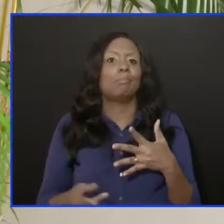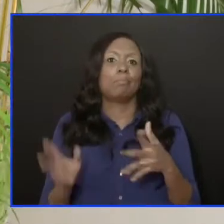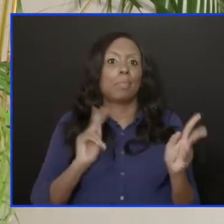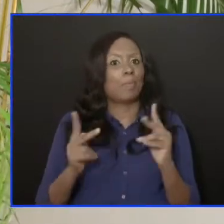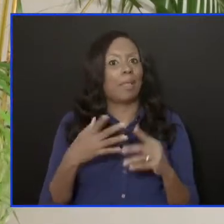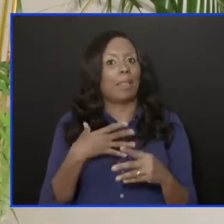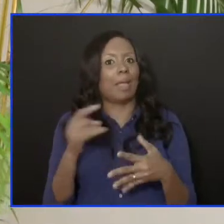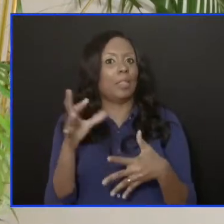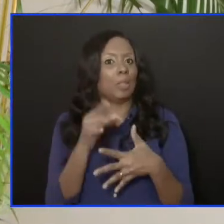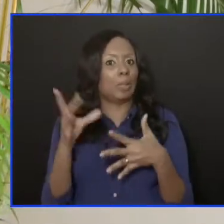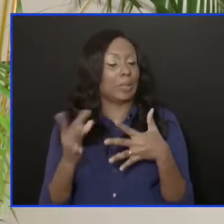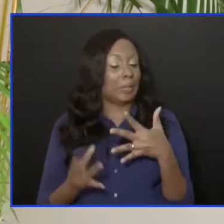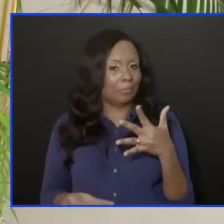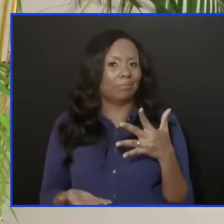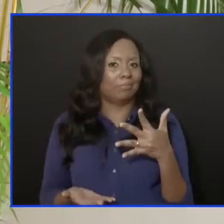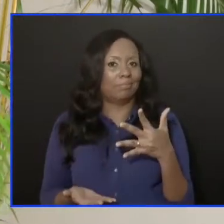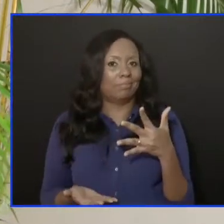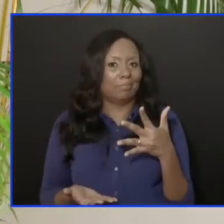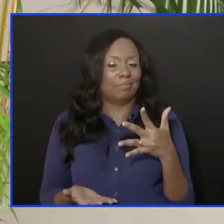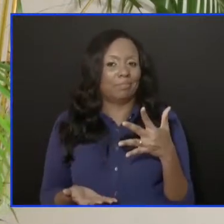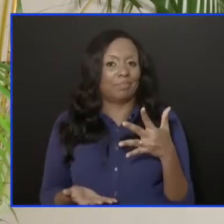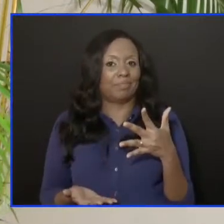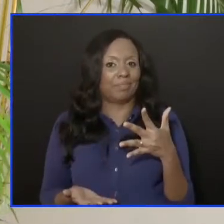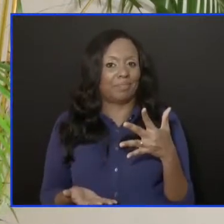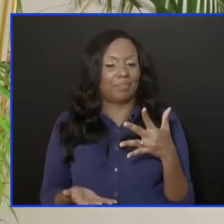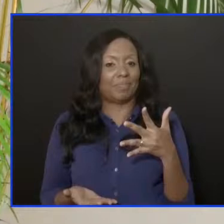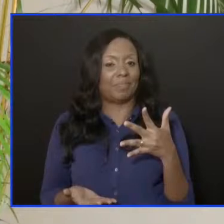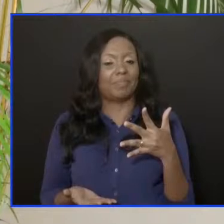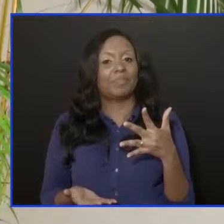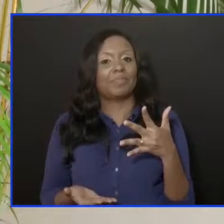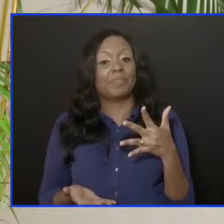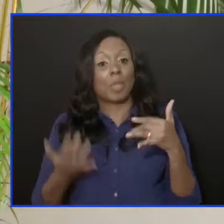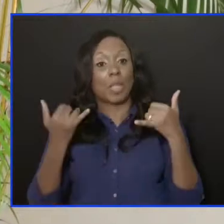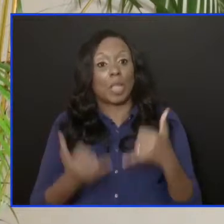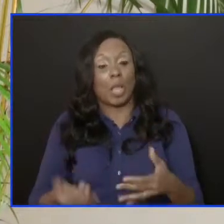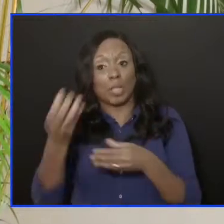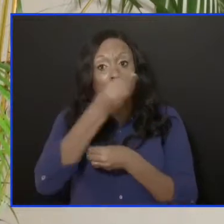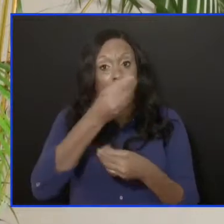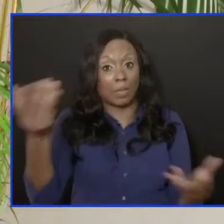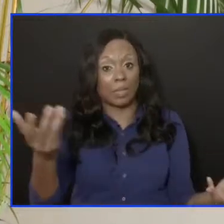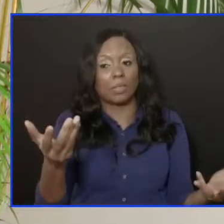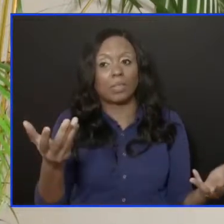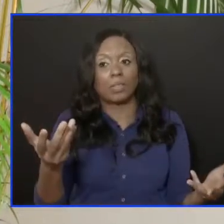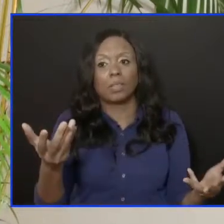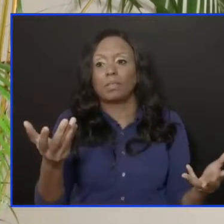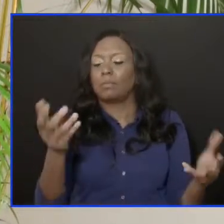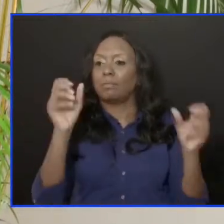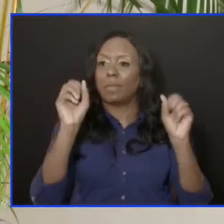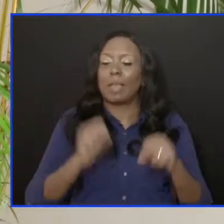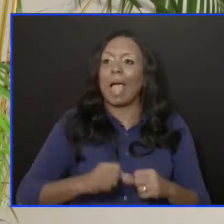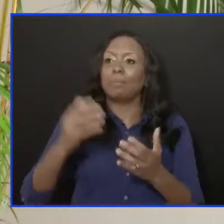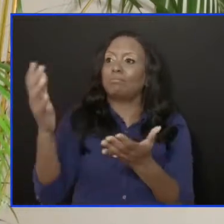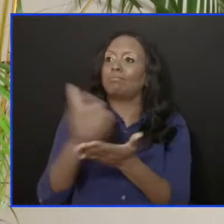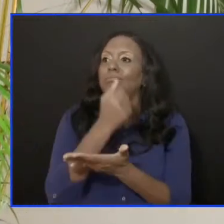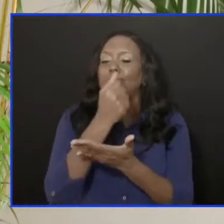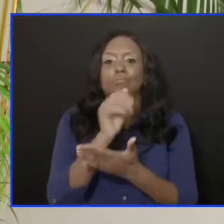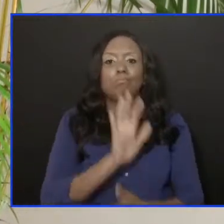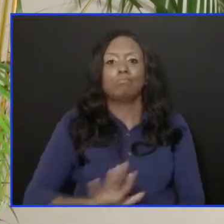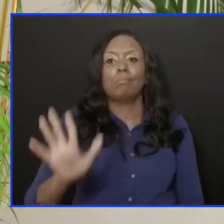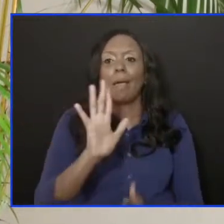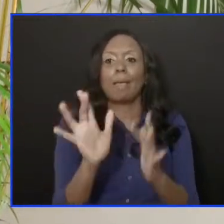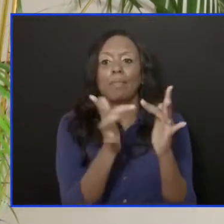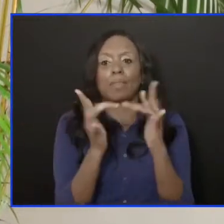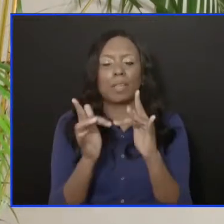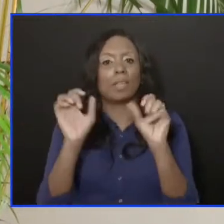choice, and that the information regarding the vaccines are all over the internet, so they can make